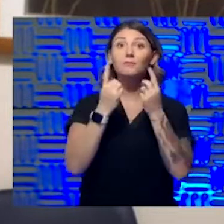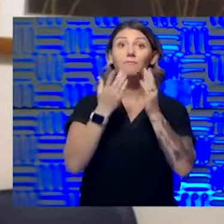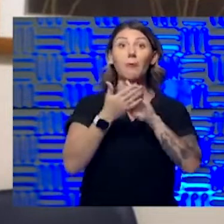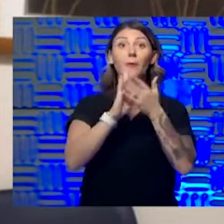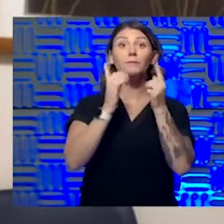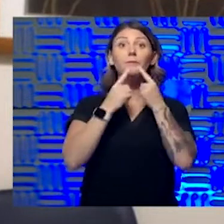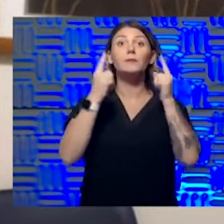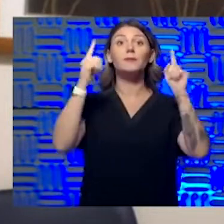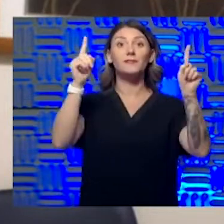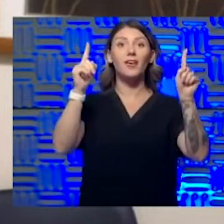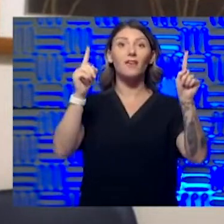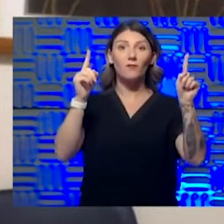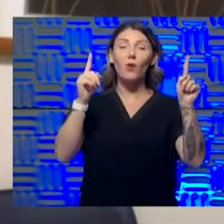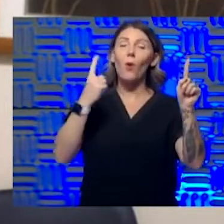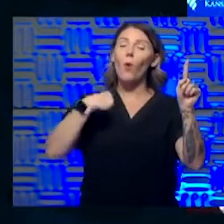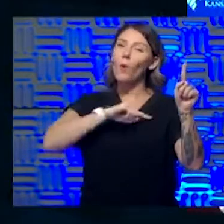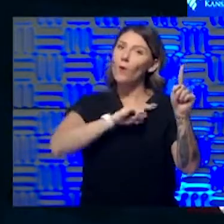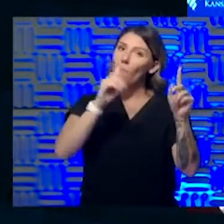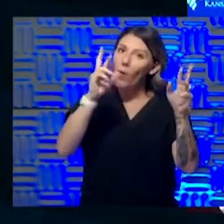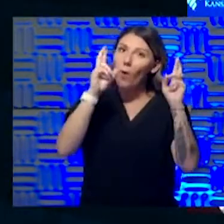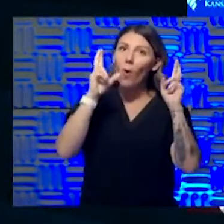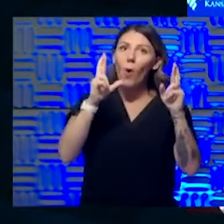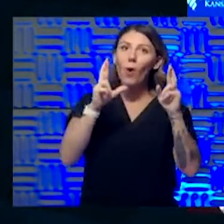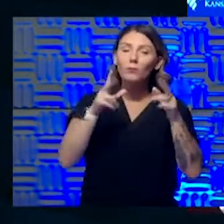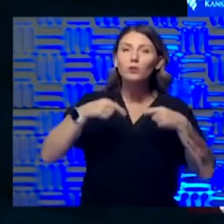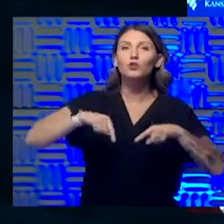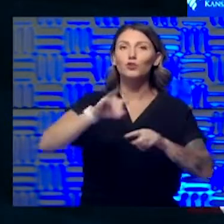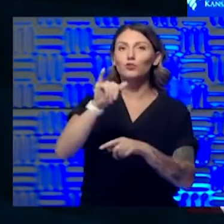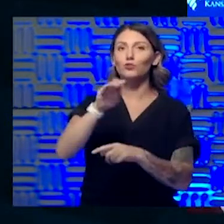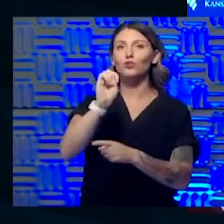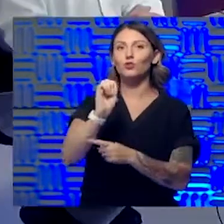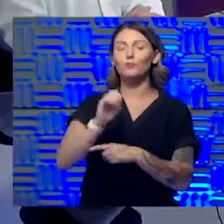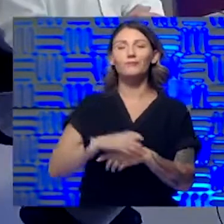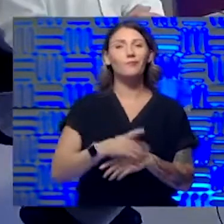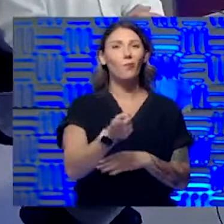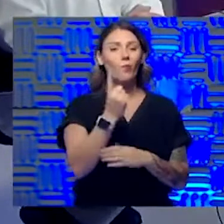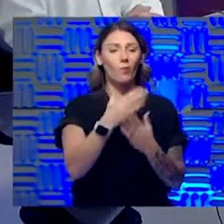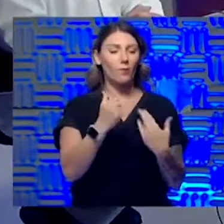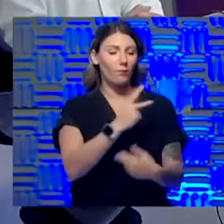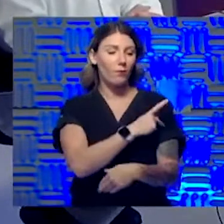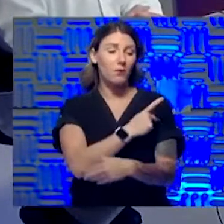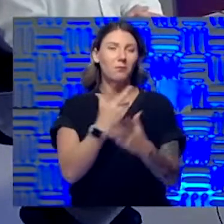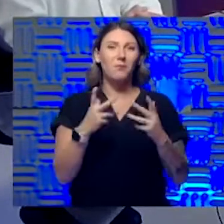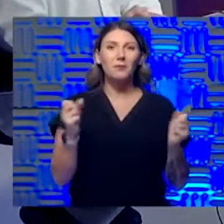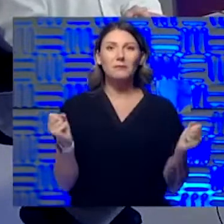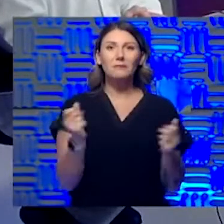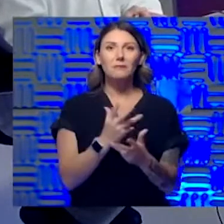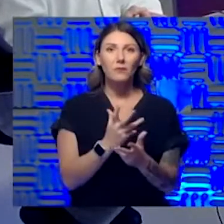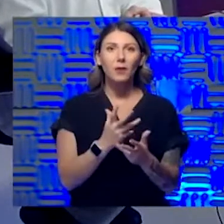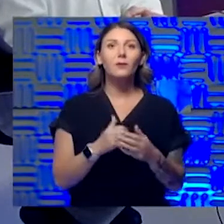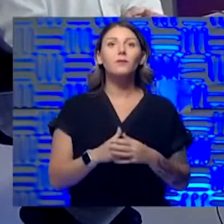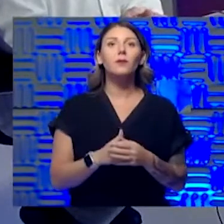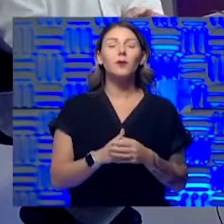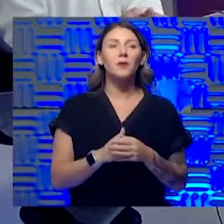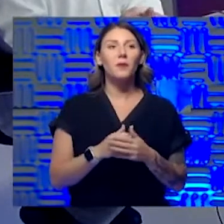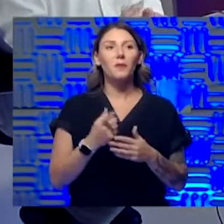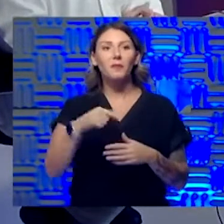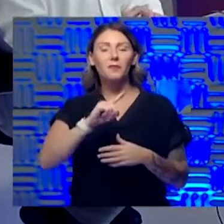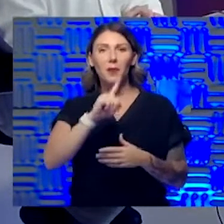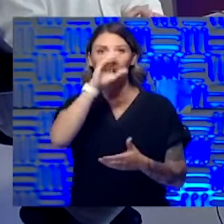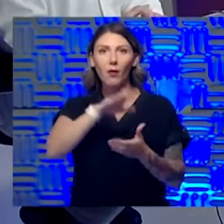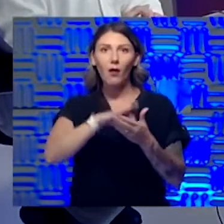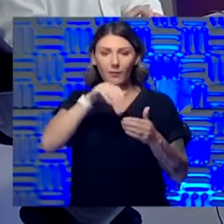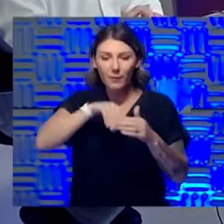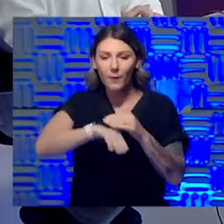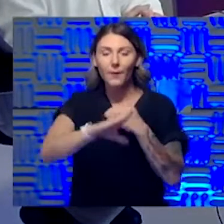to achieve it by sometime in June. I think one of the things patients are afraid of is that somehow they're going to come into a healthcare setting,